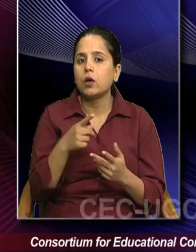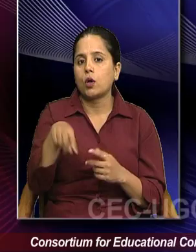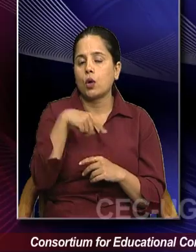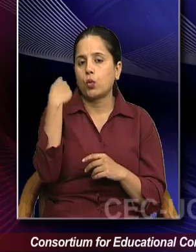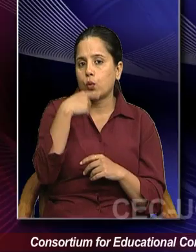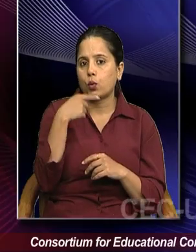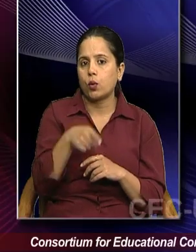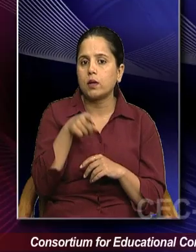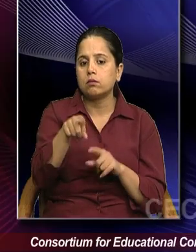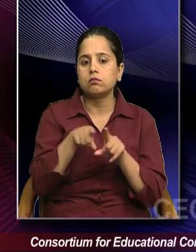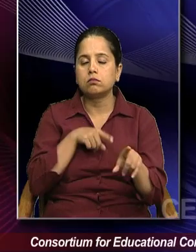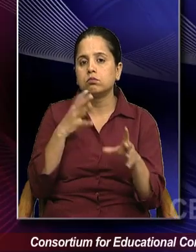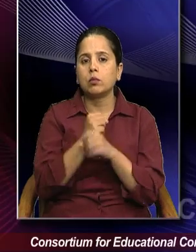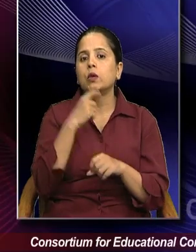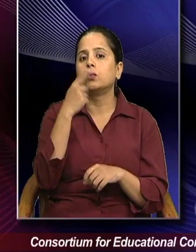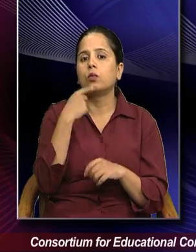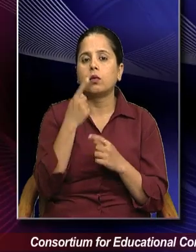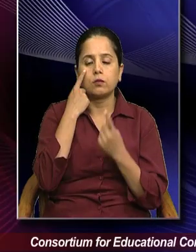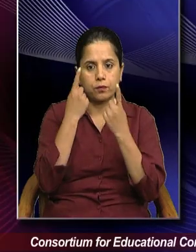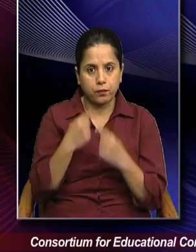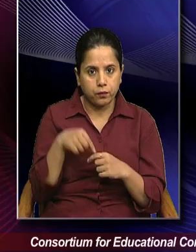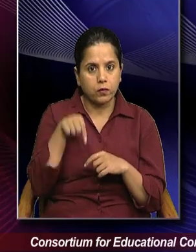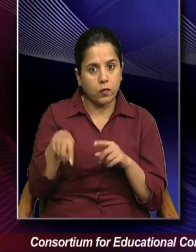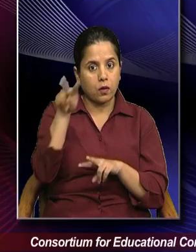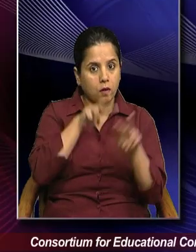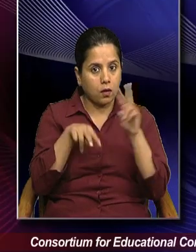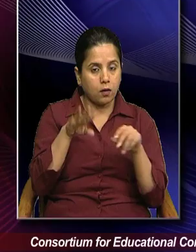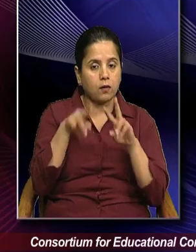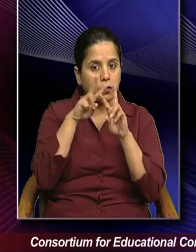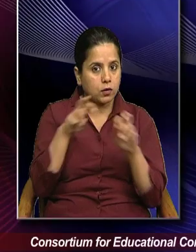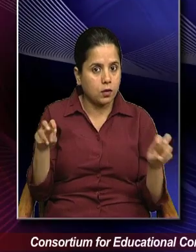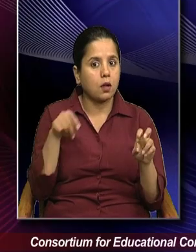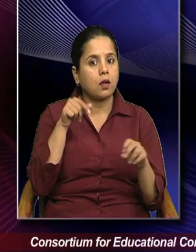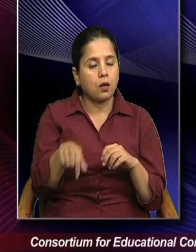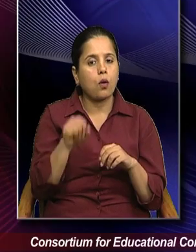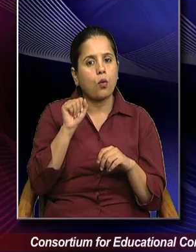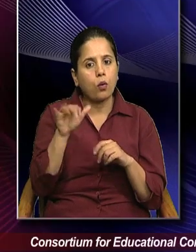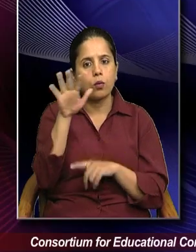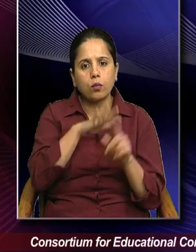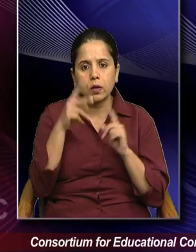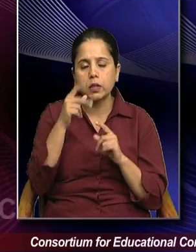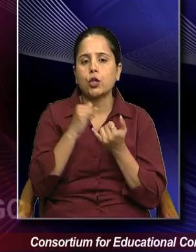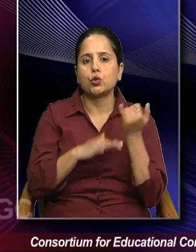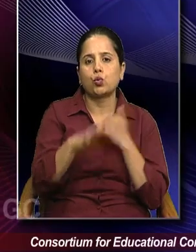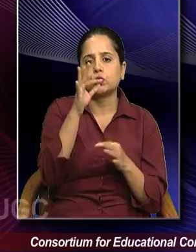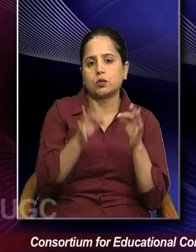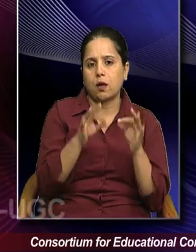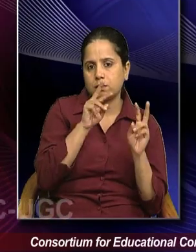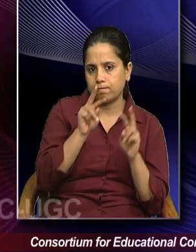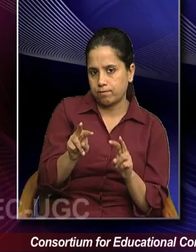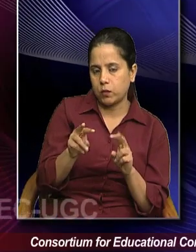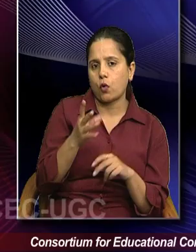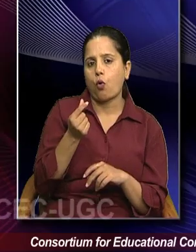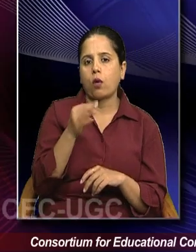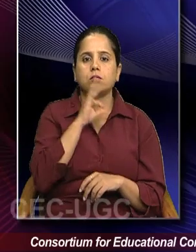is left behind. Analysis that examine the research through the lens of social justice. Cost